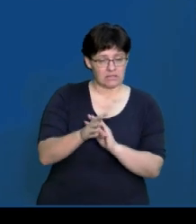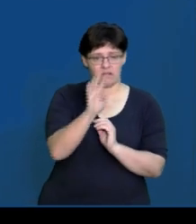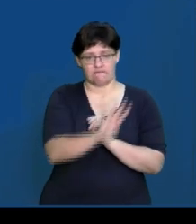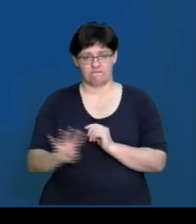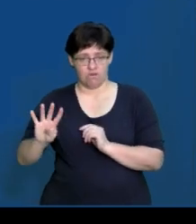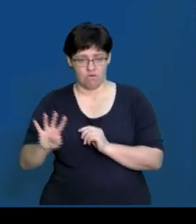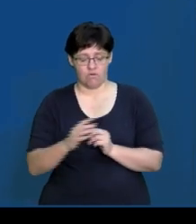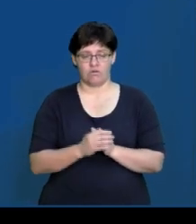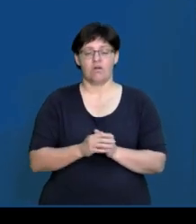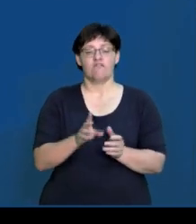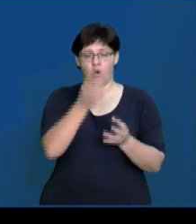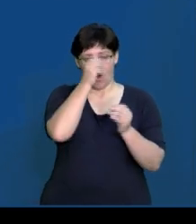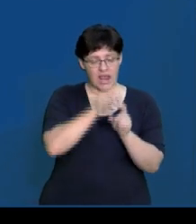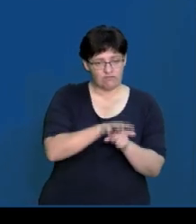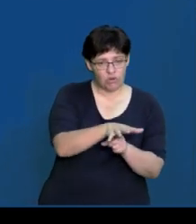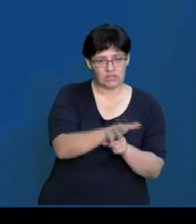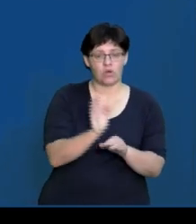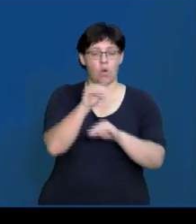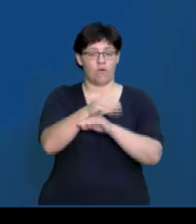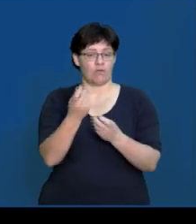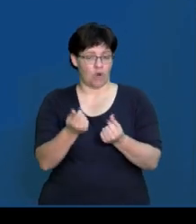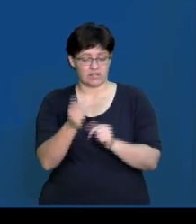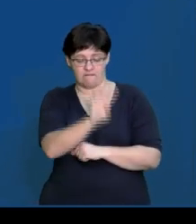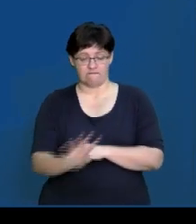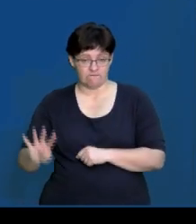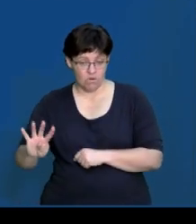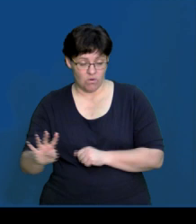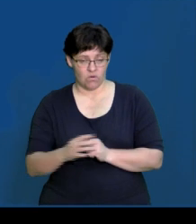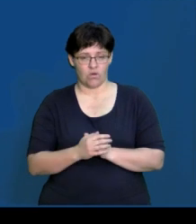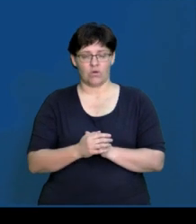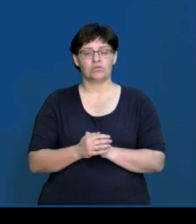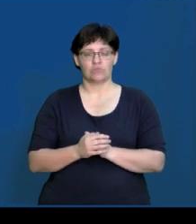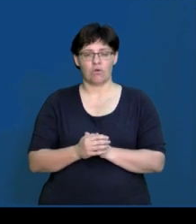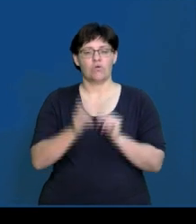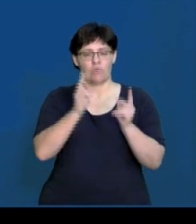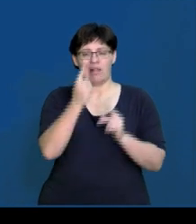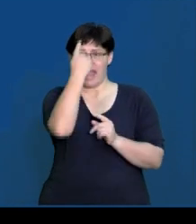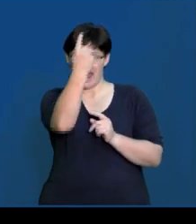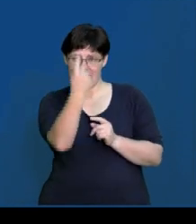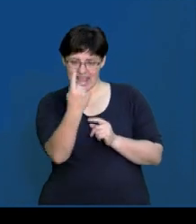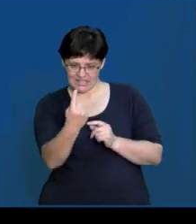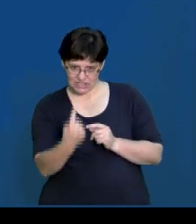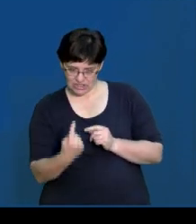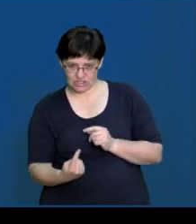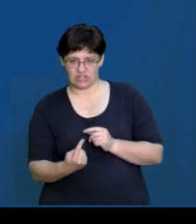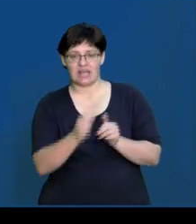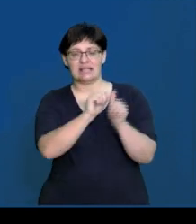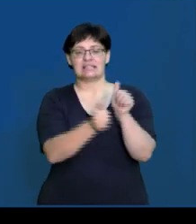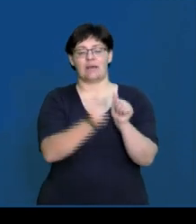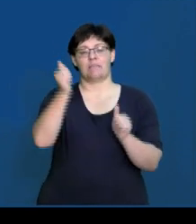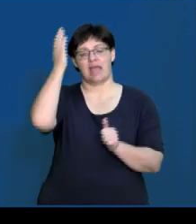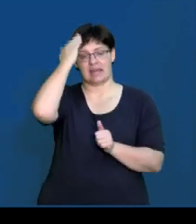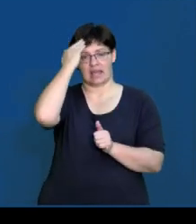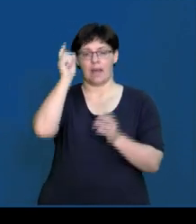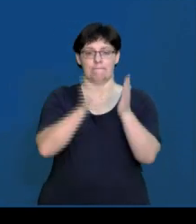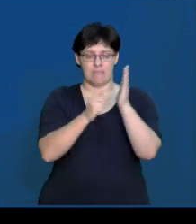the market, you are given another 4. For influence over price, 4 marks. So you would find normally each and every one of those